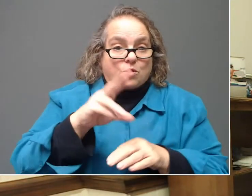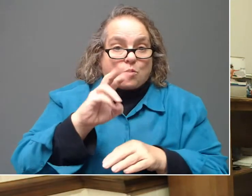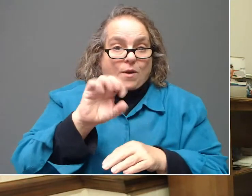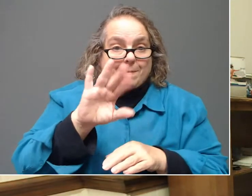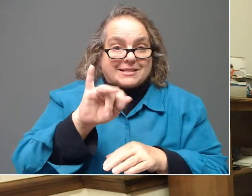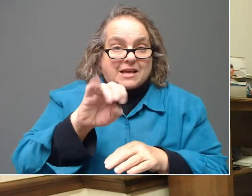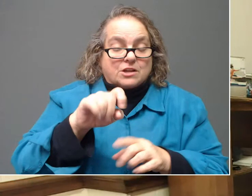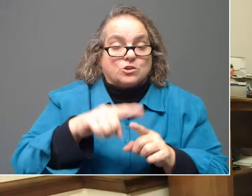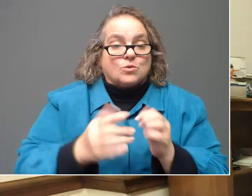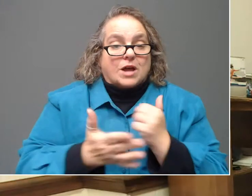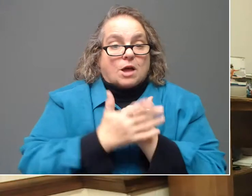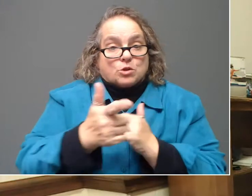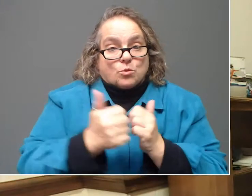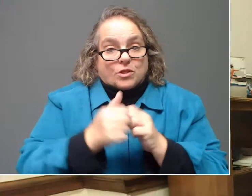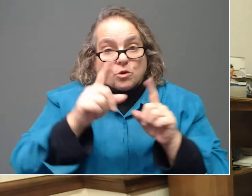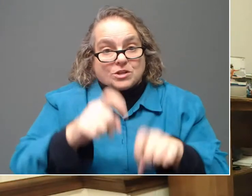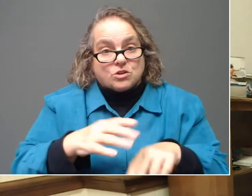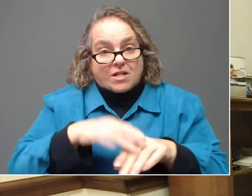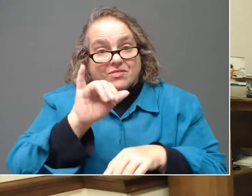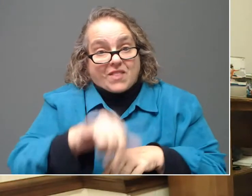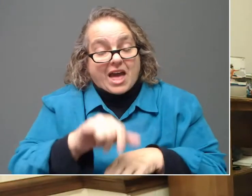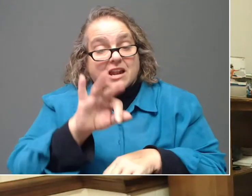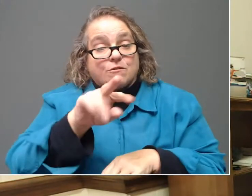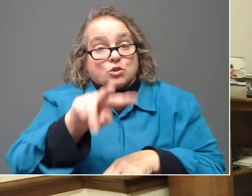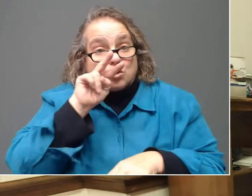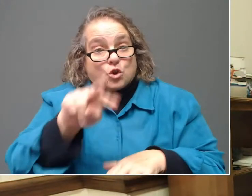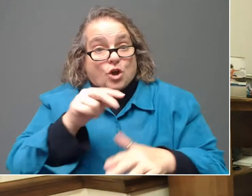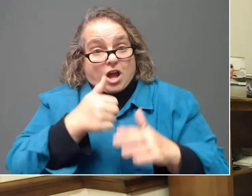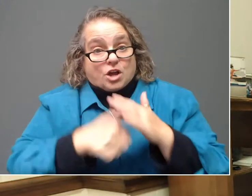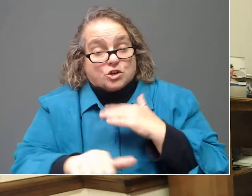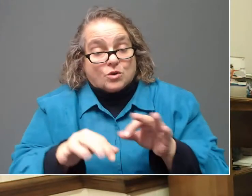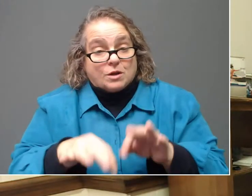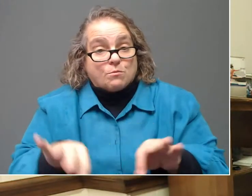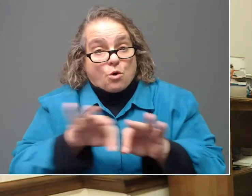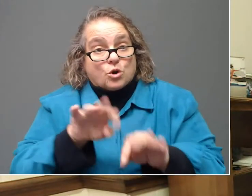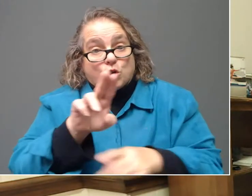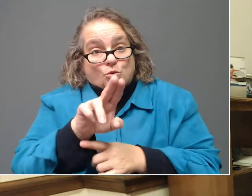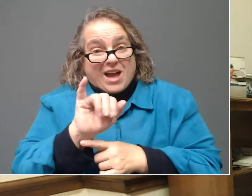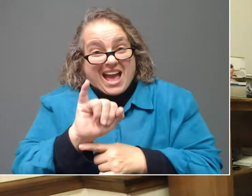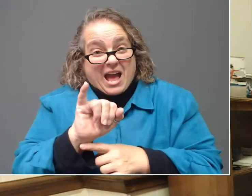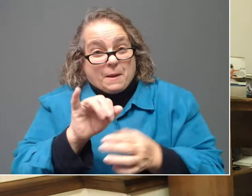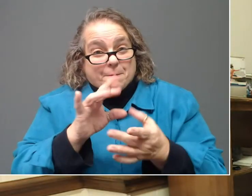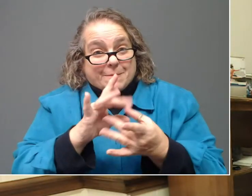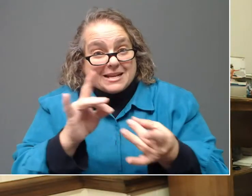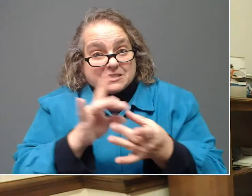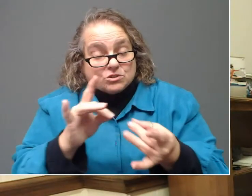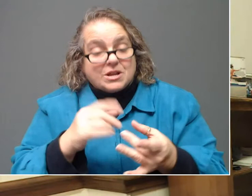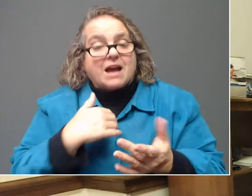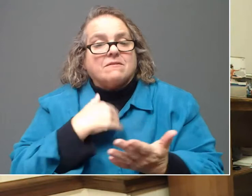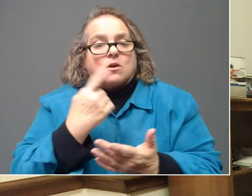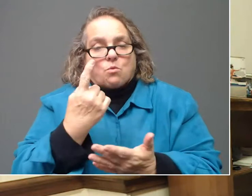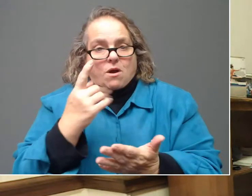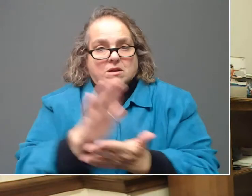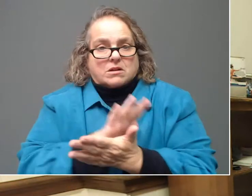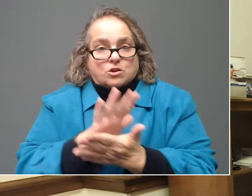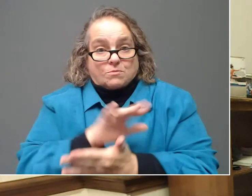about that. If you look under important UI messages, there is a document there that you can click on to answer hopefully some of